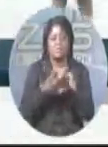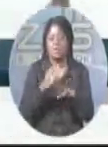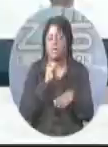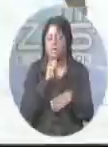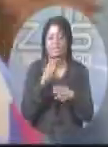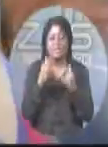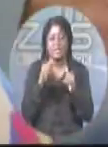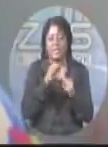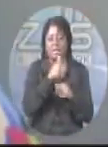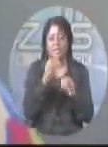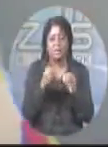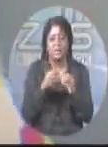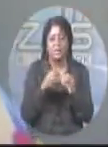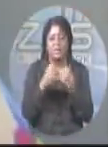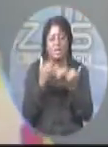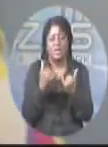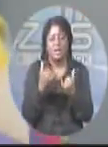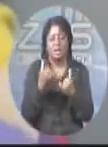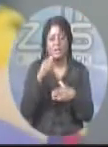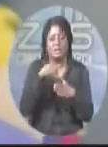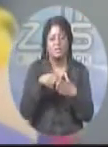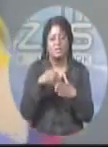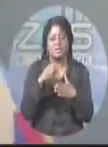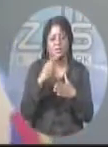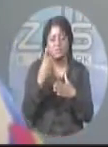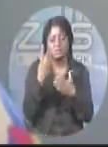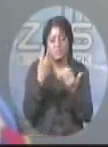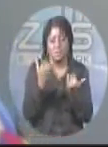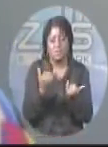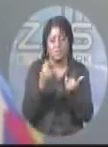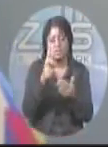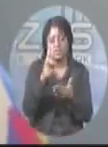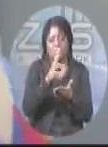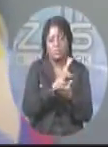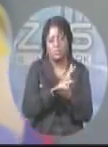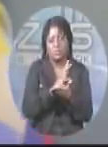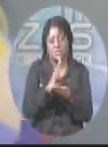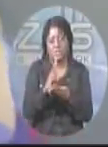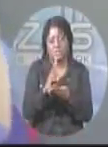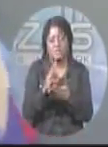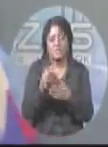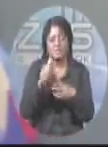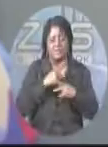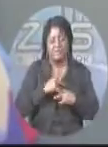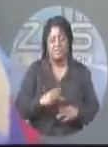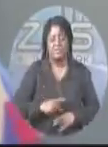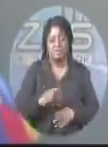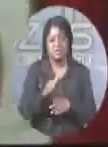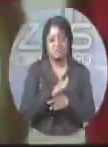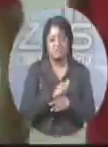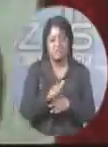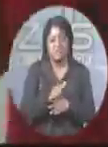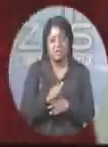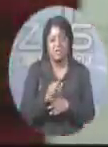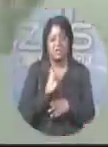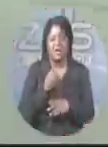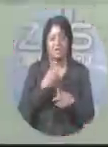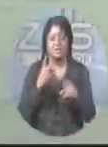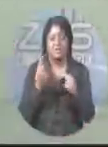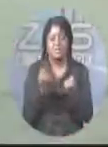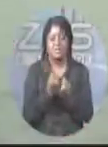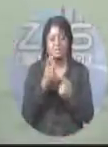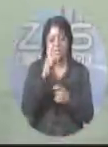2 weeks ago, and this week is physical training, because our team need to improve in the physical